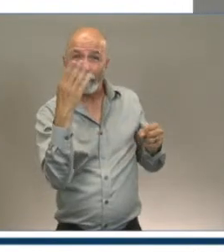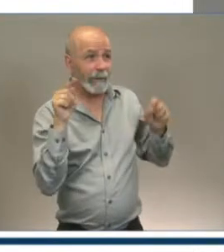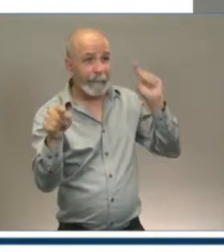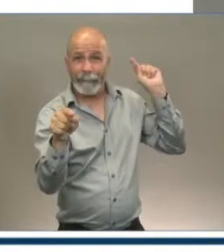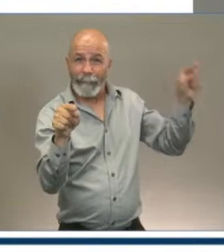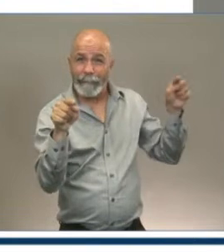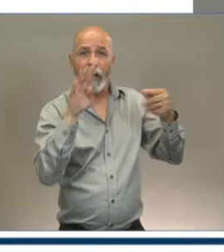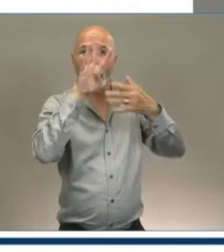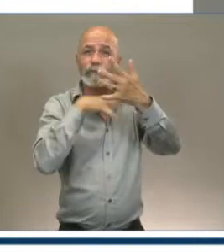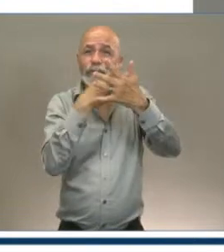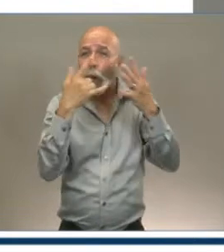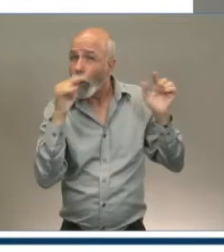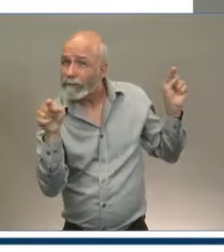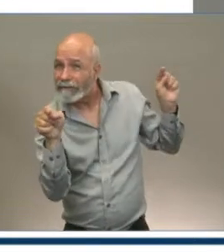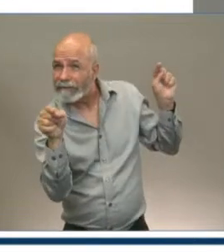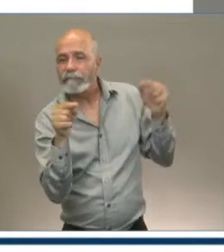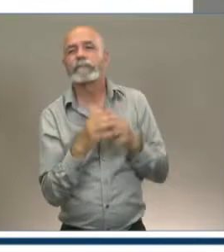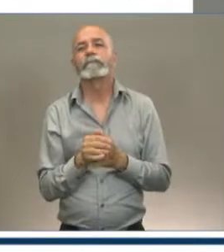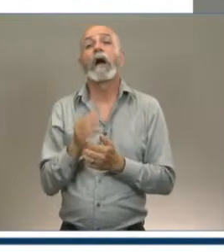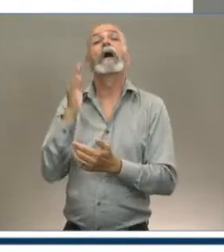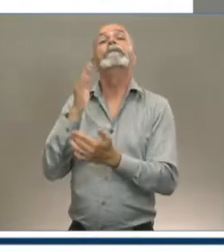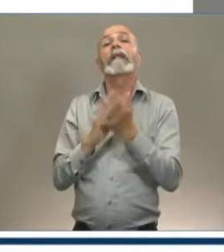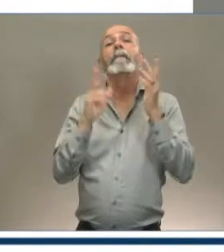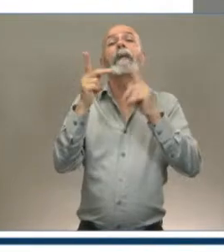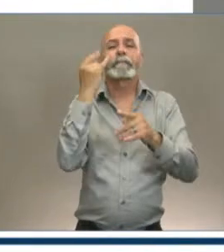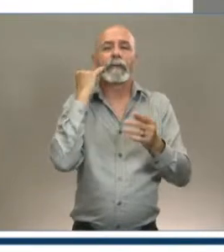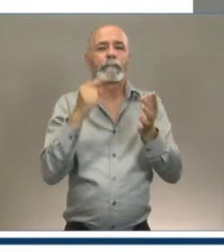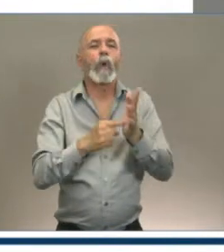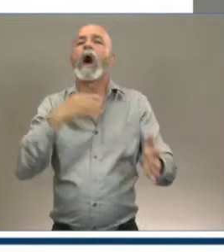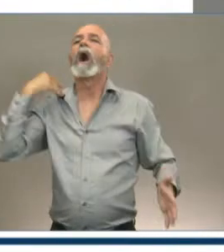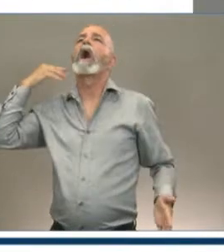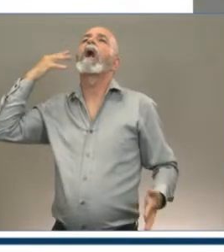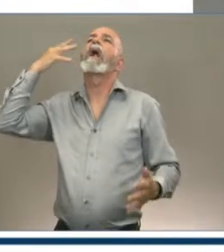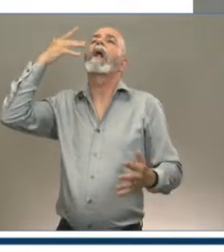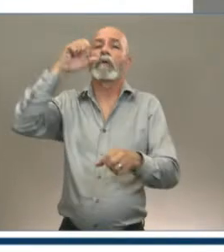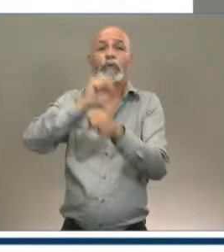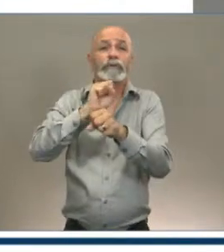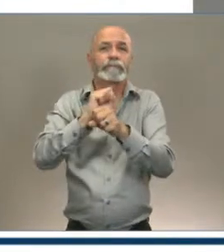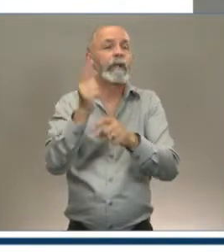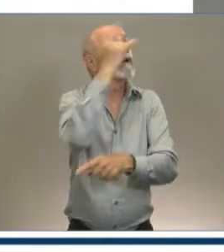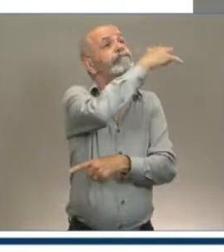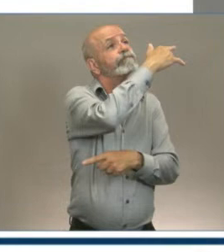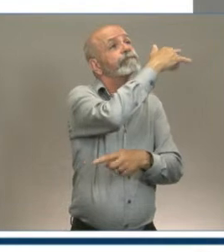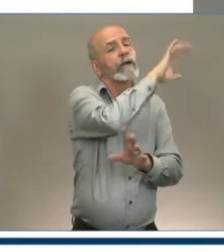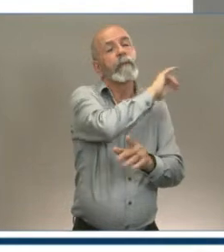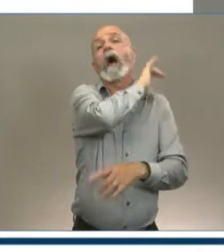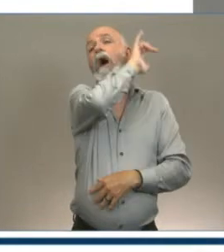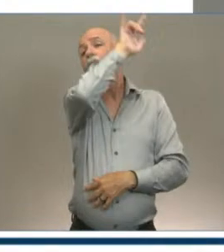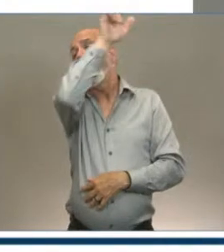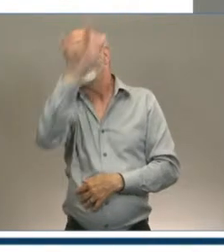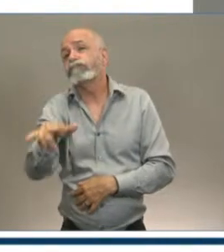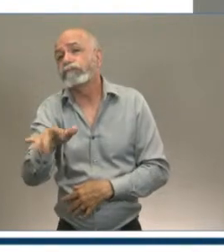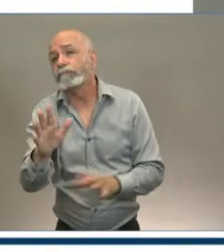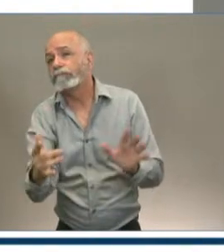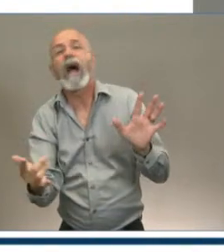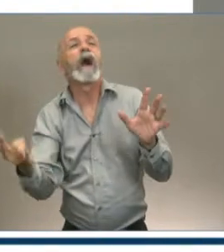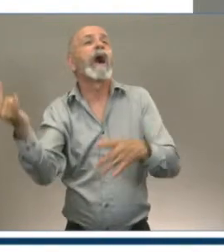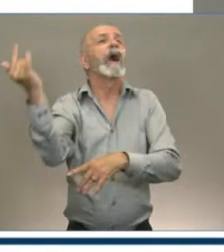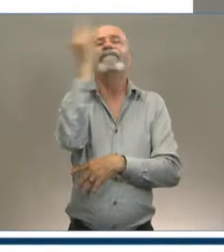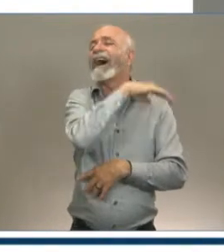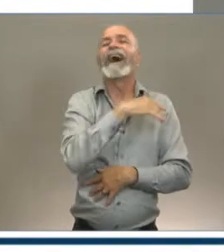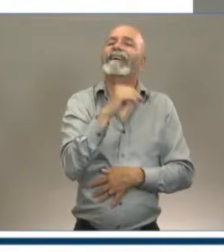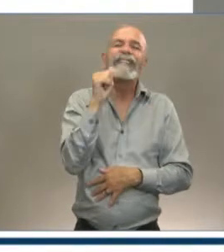stream. If people travel periodically because of their work in and out of the province, but it's not on a set rotation, there's whole